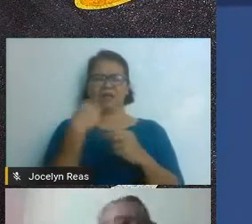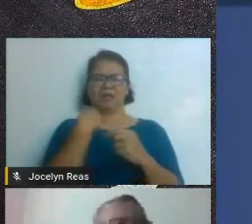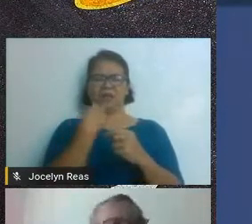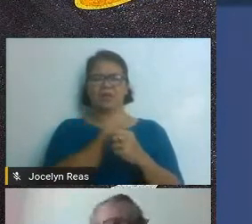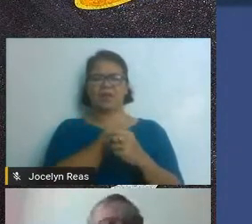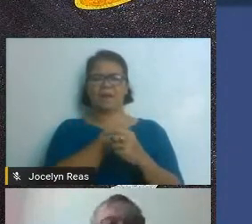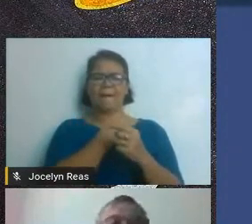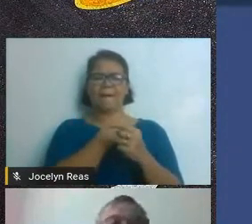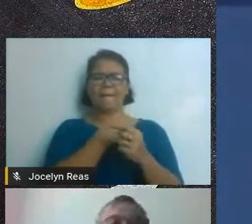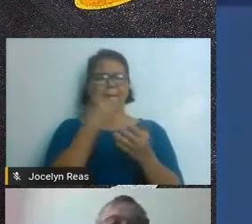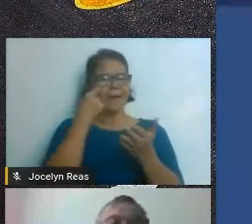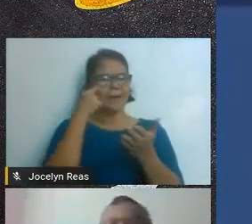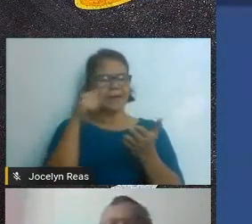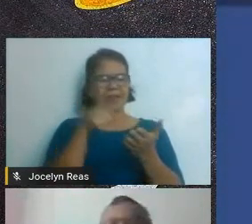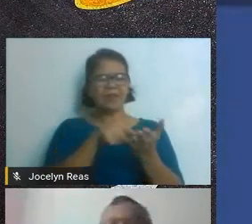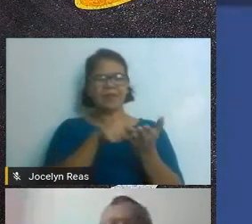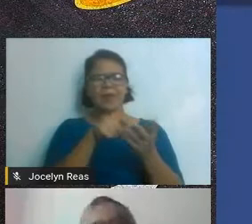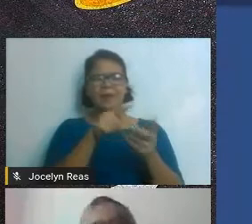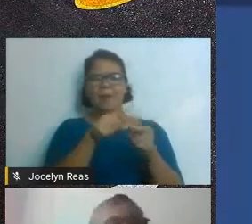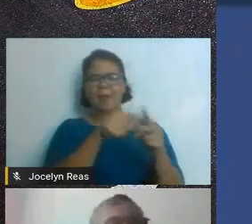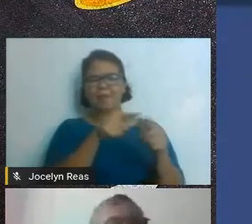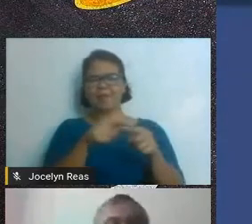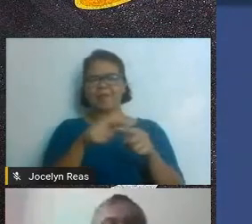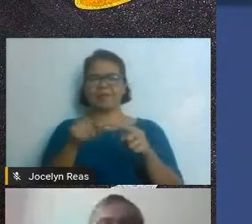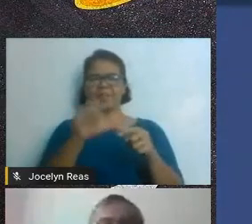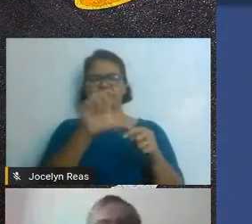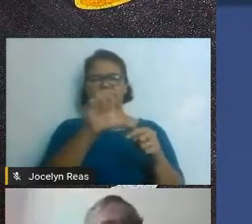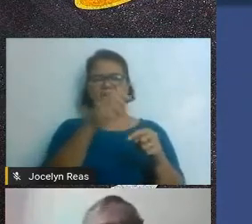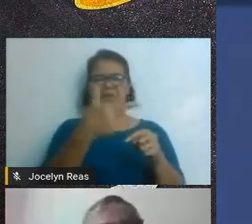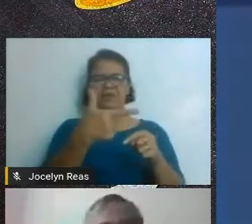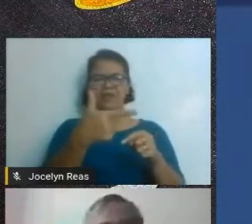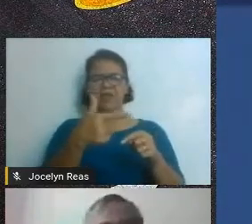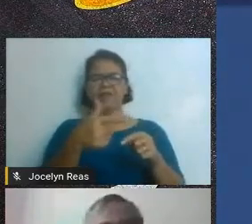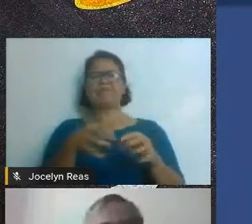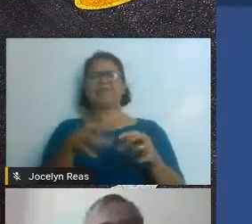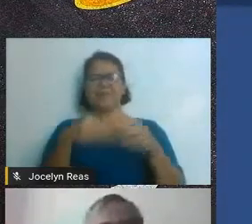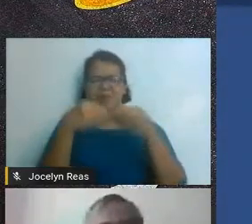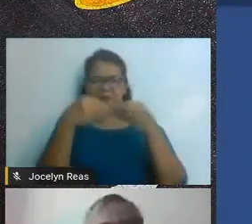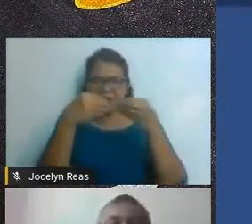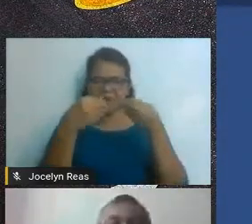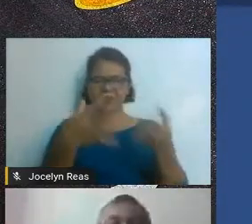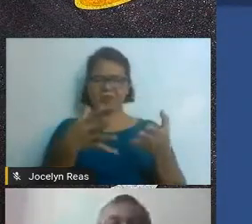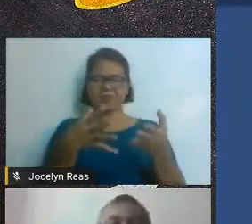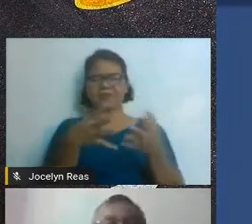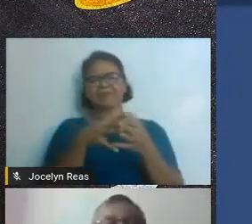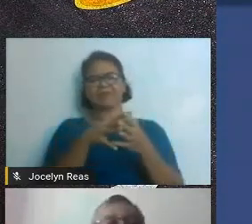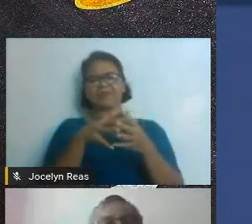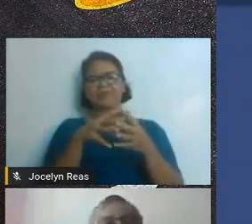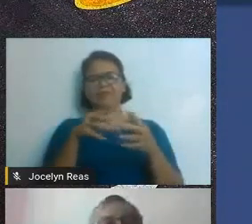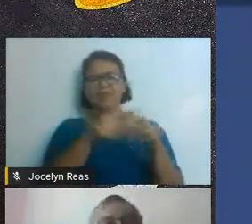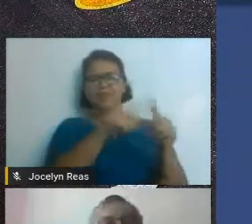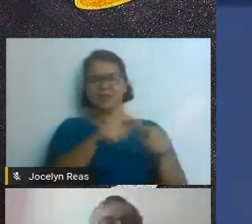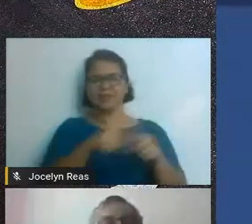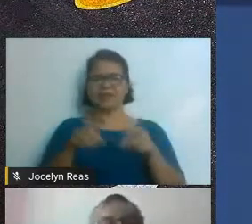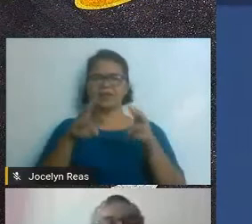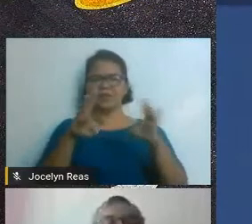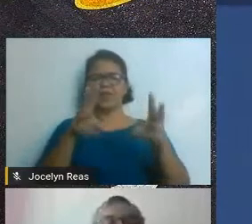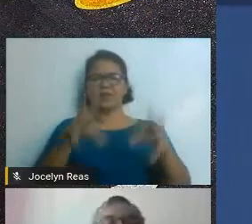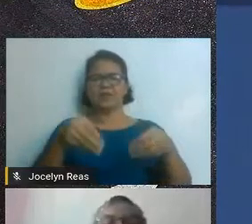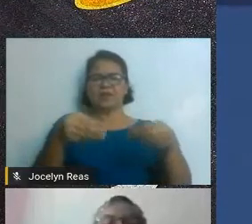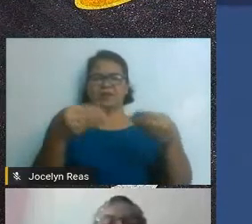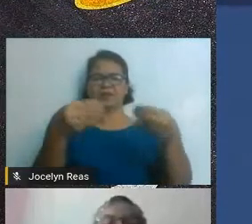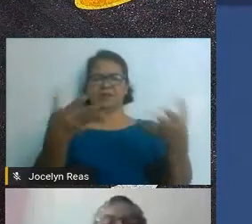will align the learning materials. We will implement multiple learning delivery modalities, and we will provide corresponding teacher and